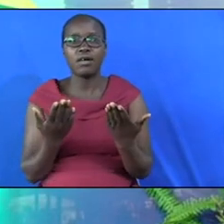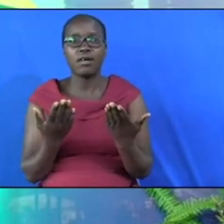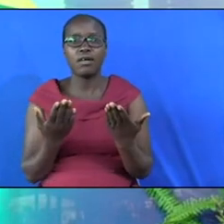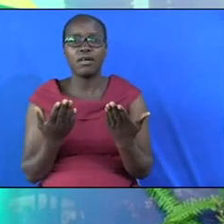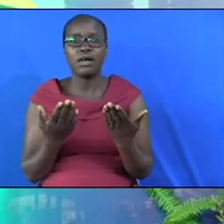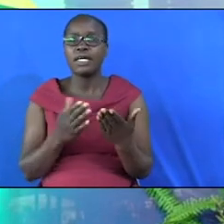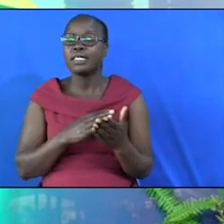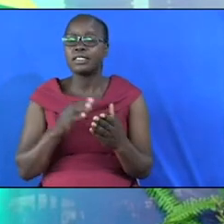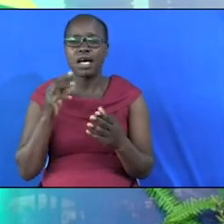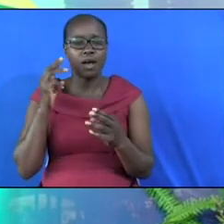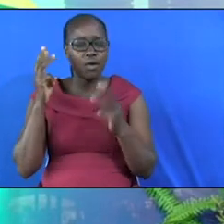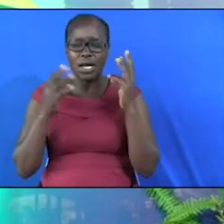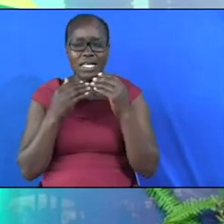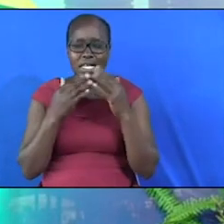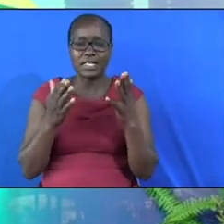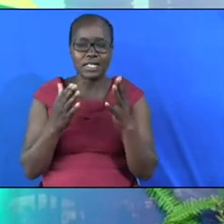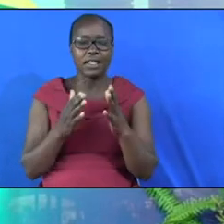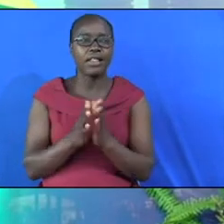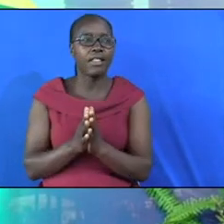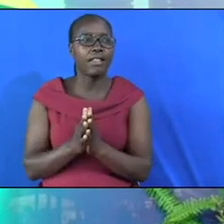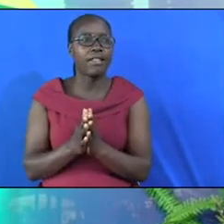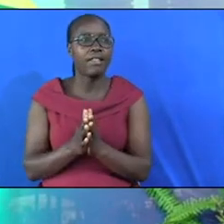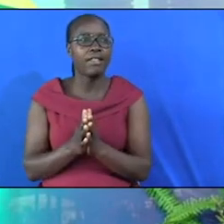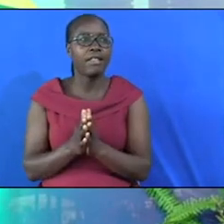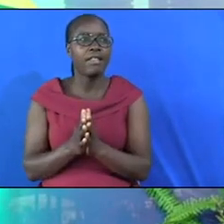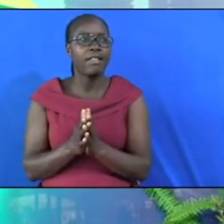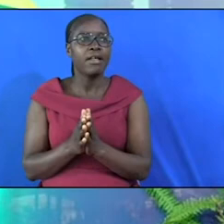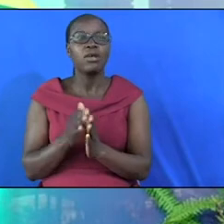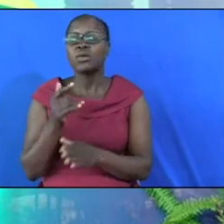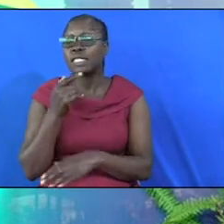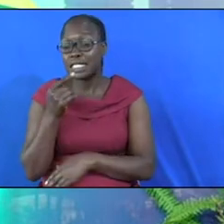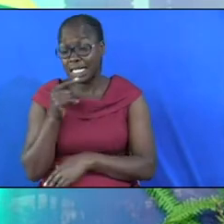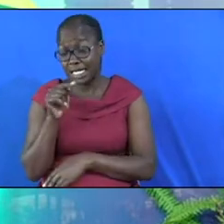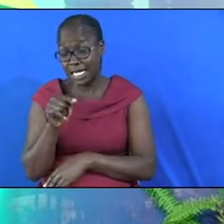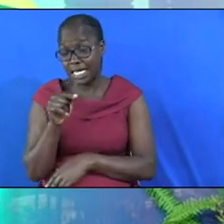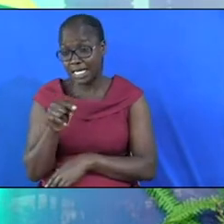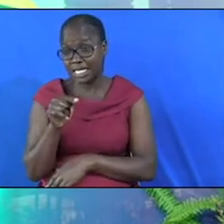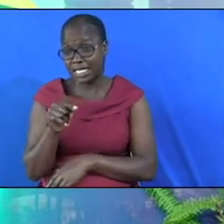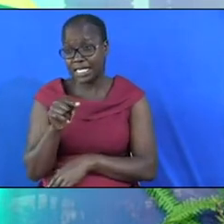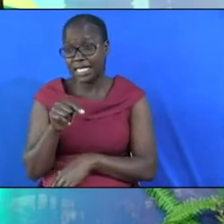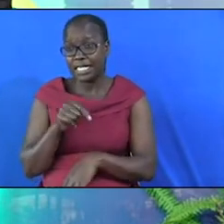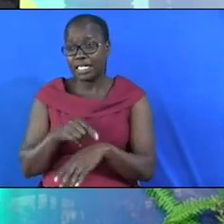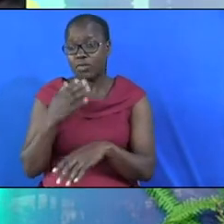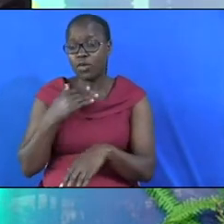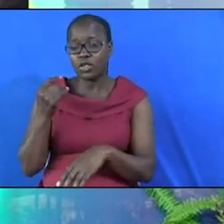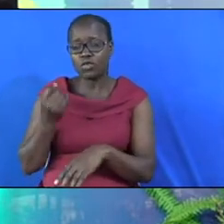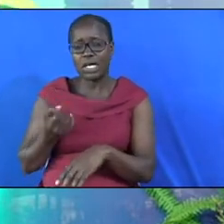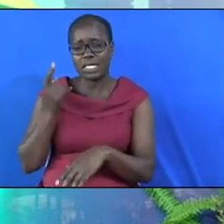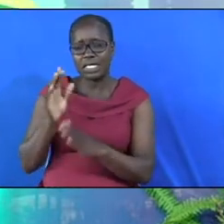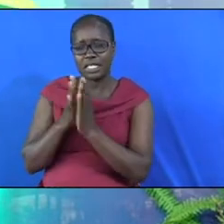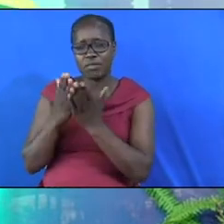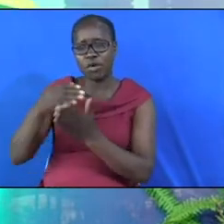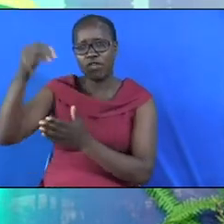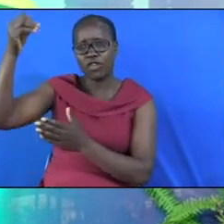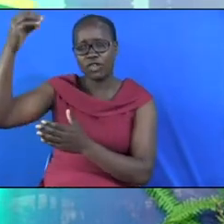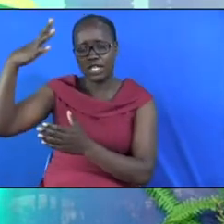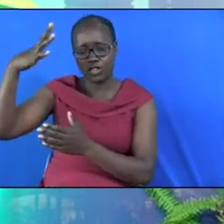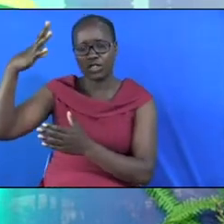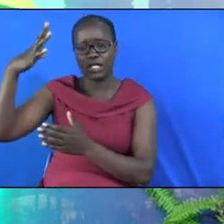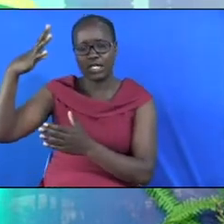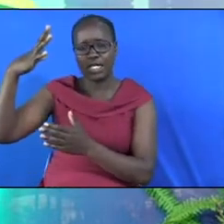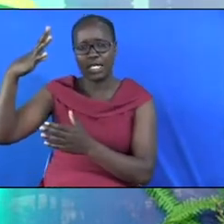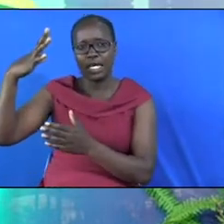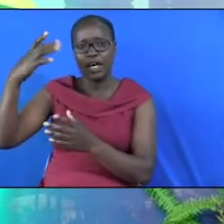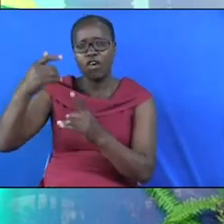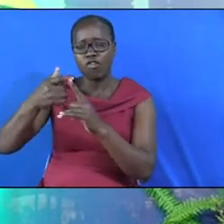worry, the Spirit is in control. Hallelujah. We are saying that when you want to understand the book of Revelation,